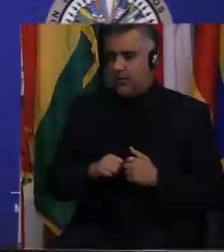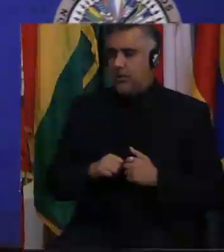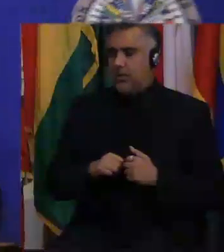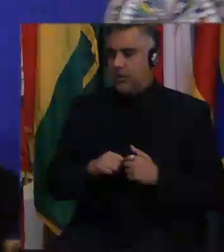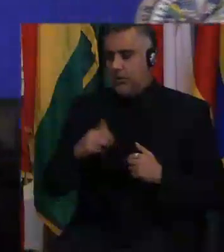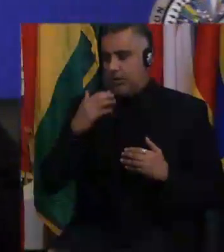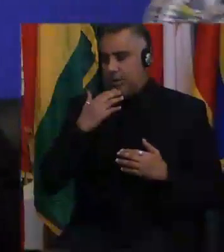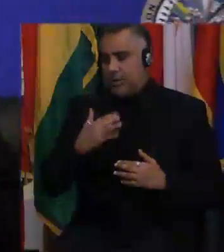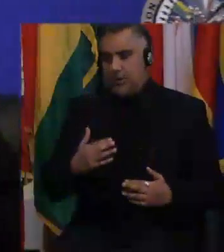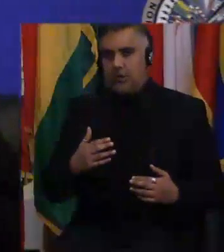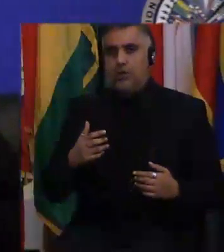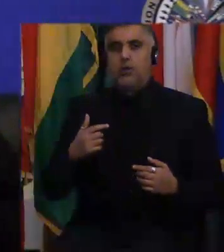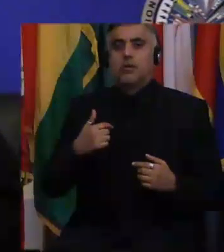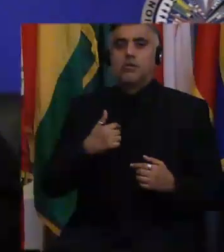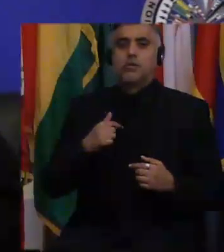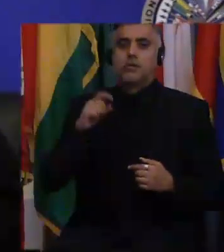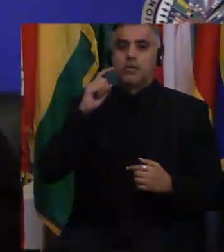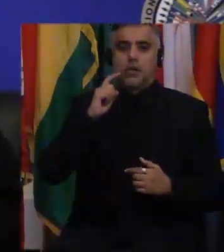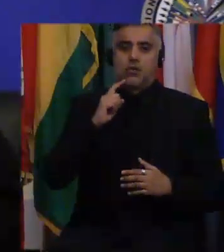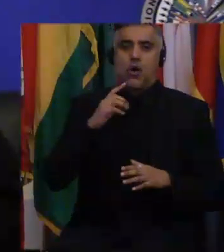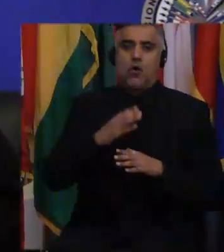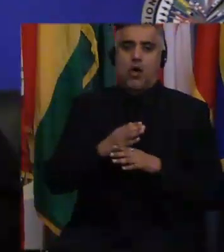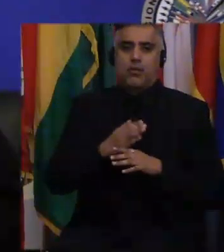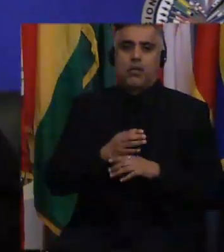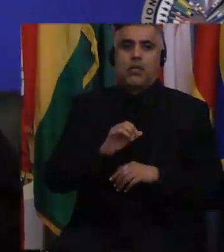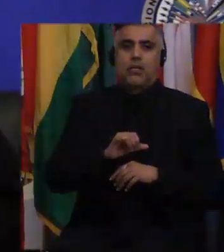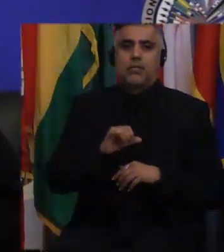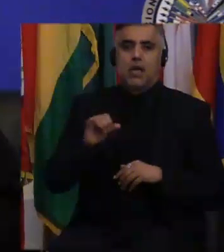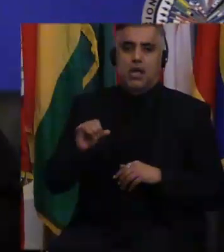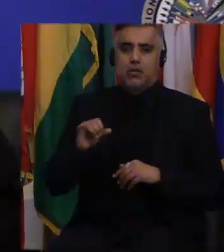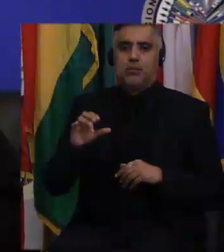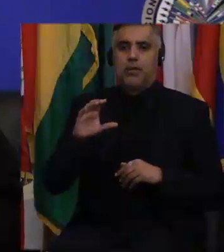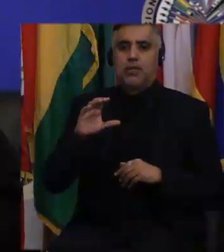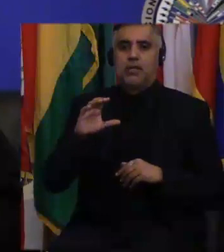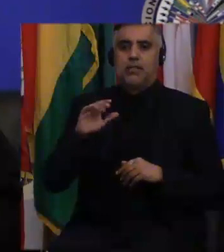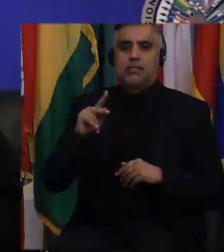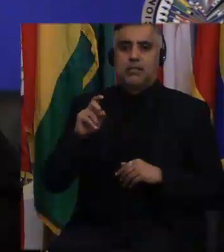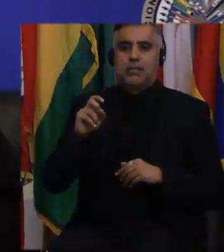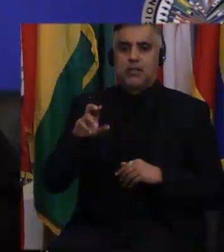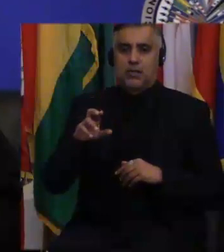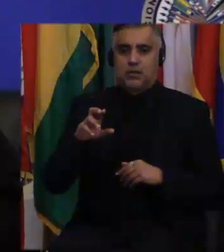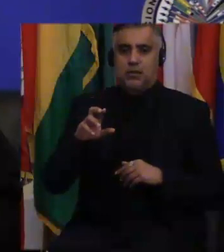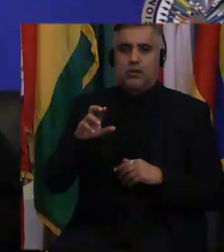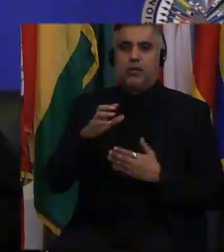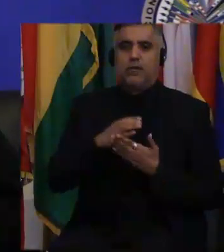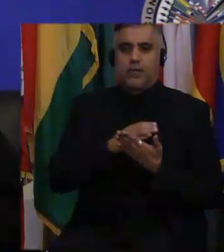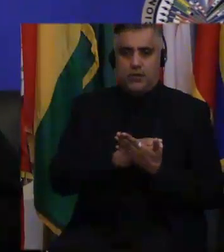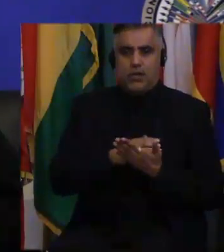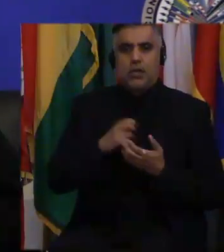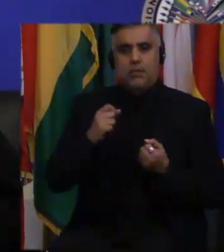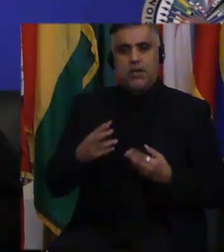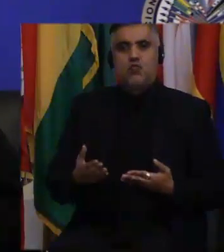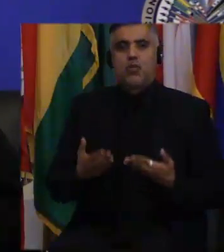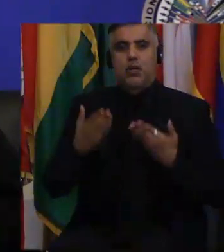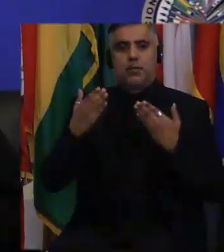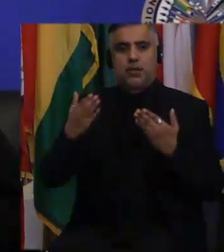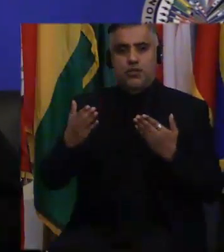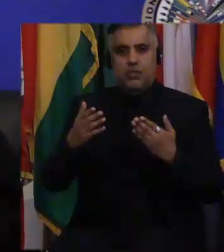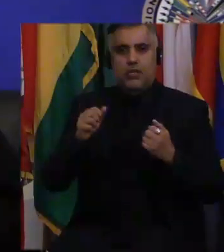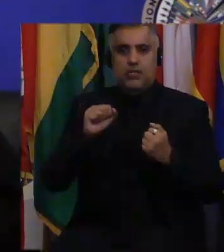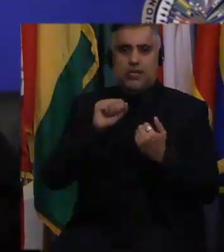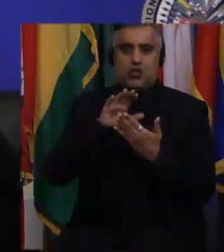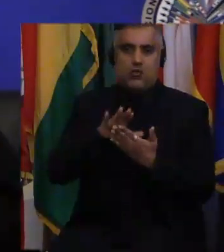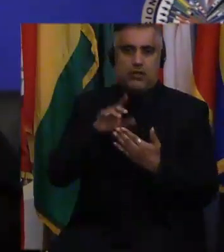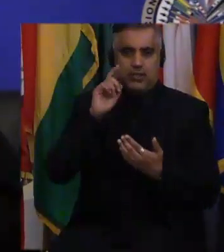Thank you. Let me just add that sexual harassment is also covered by CEDAW Convention, and there are numerous recommendations that are